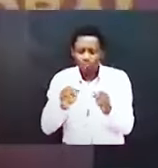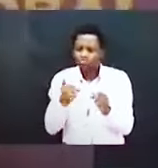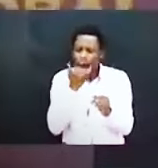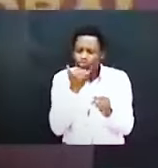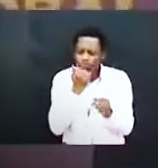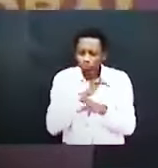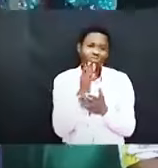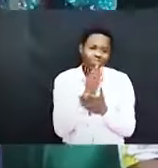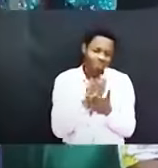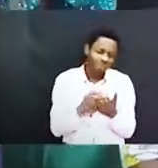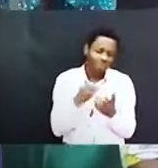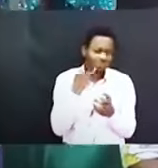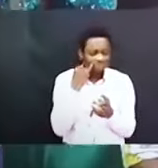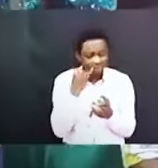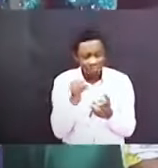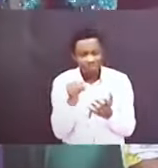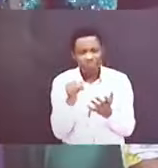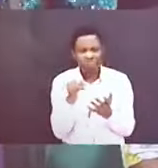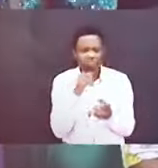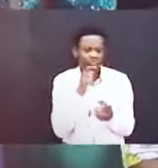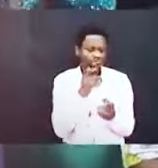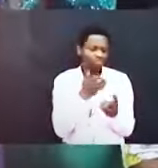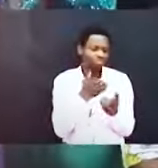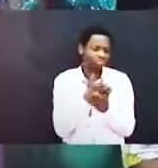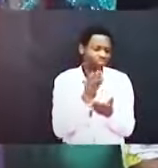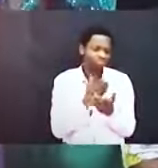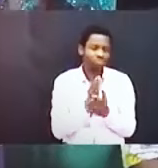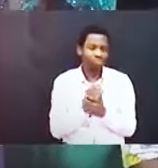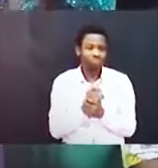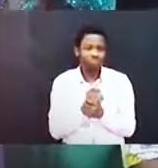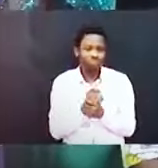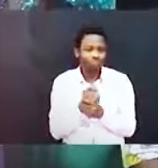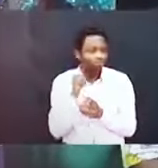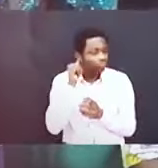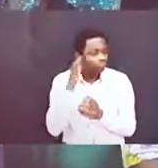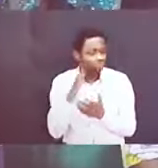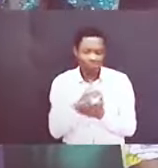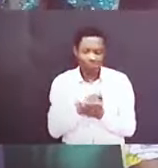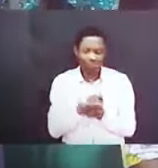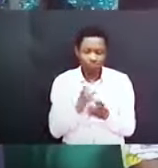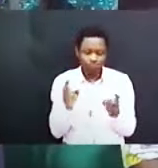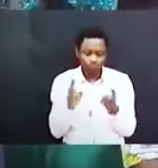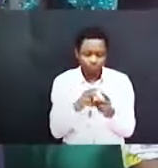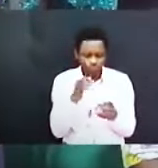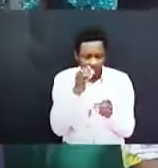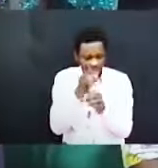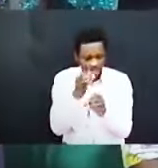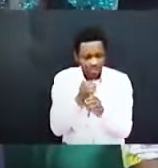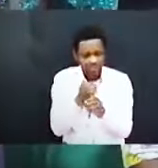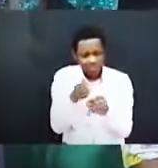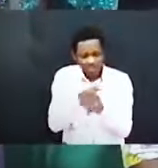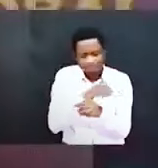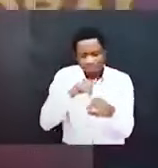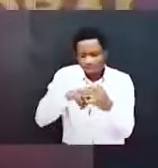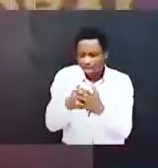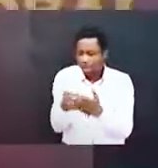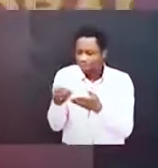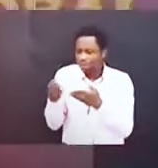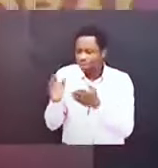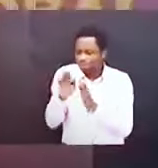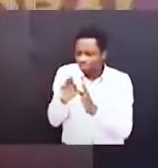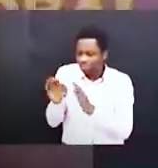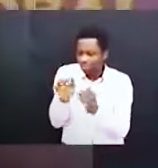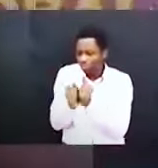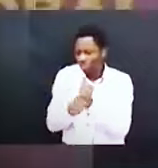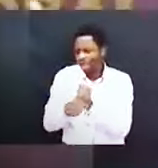So some jealousy is not justifiable, especially the women. You don't have to be unnecessarily jealous because your pastor,